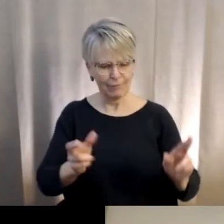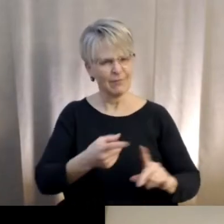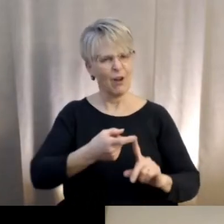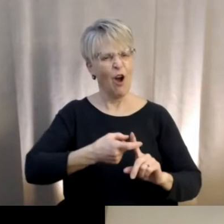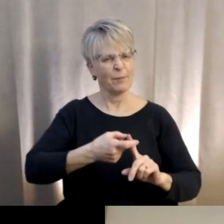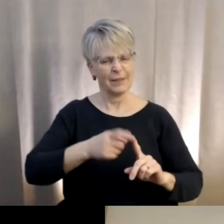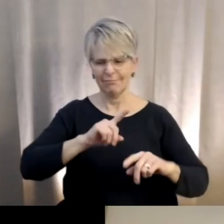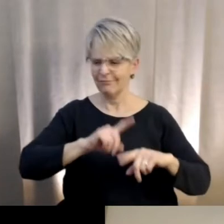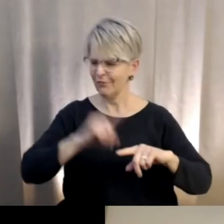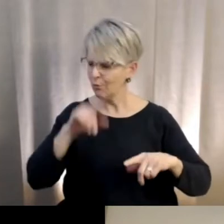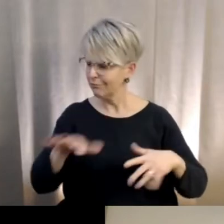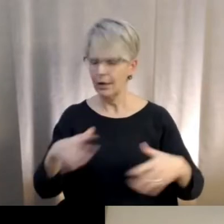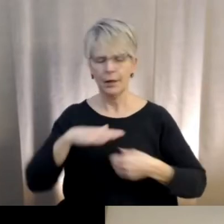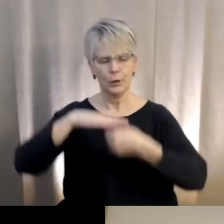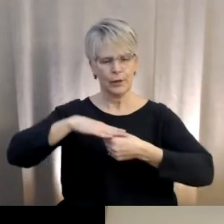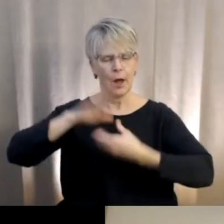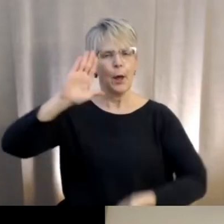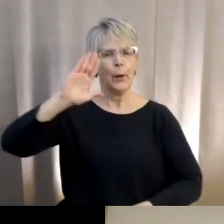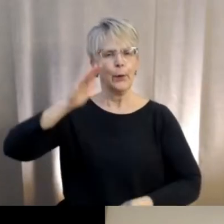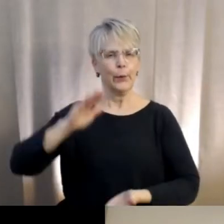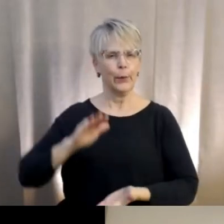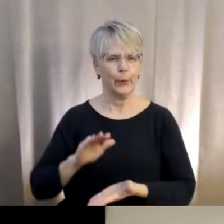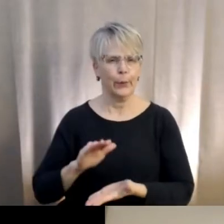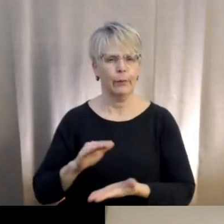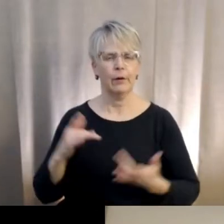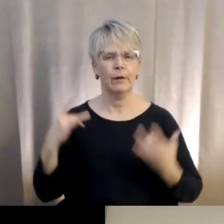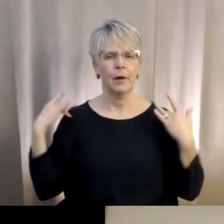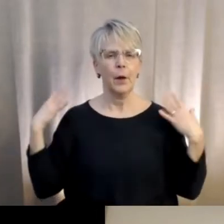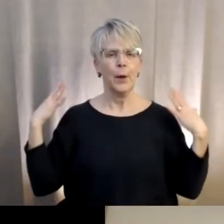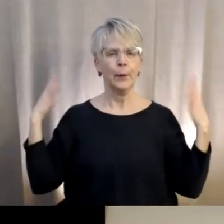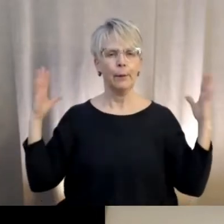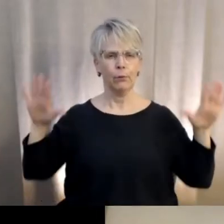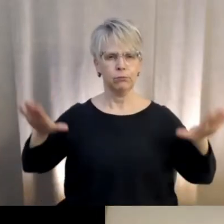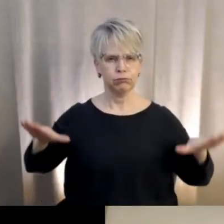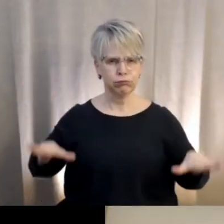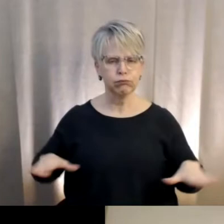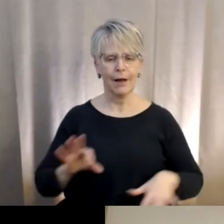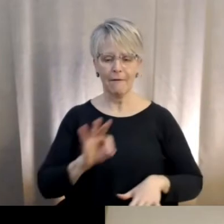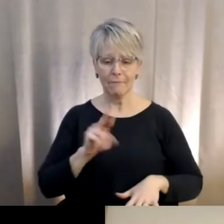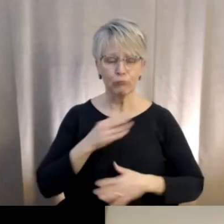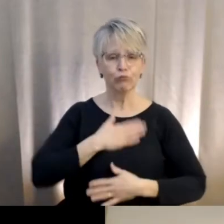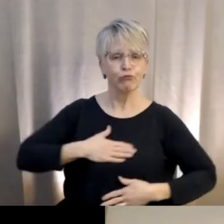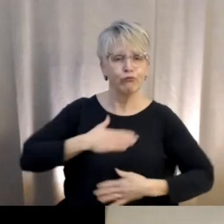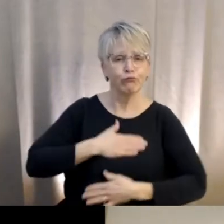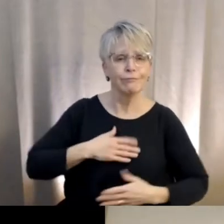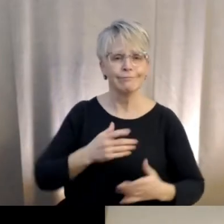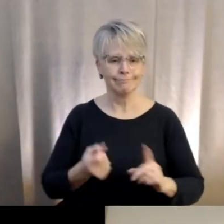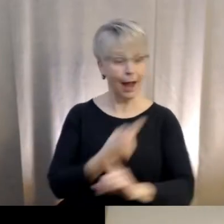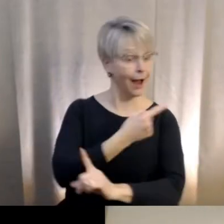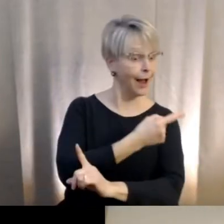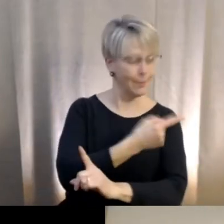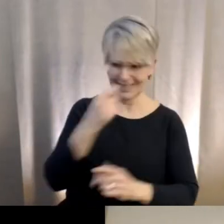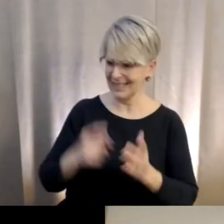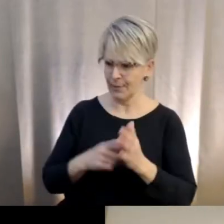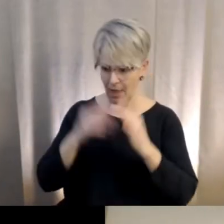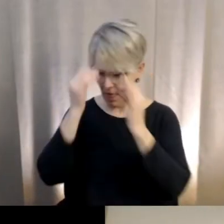stress reduction and bringing some enjoyment and fun into certain times that, you know, there might not be